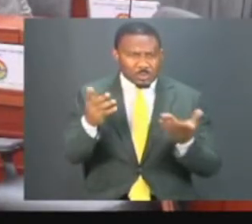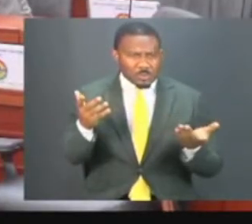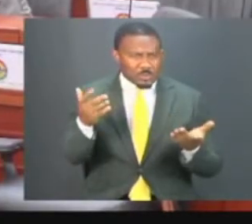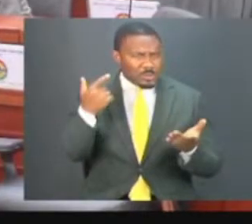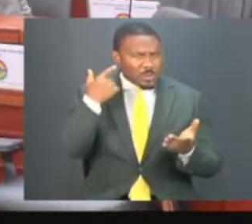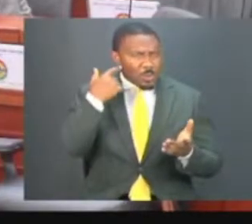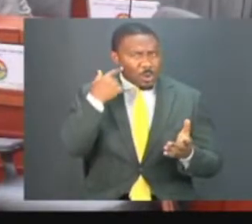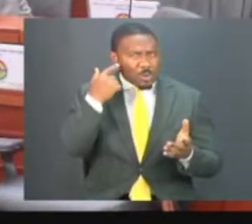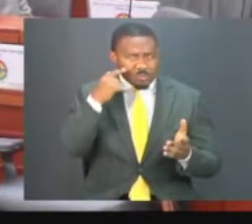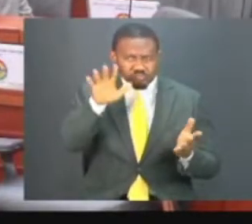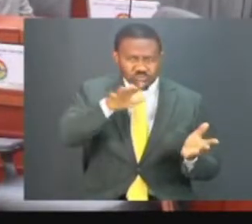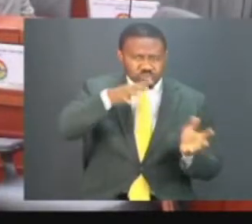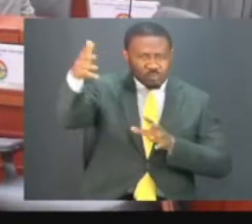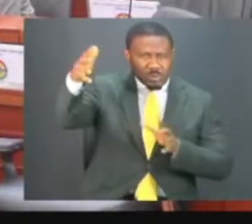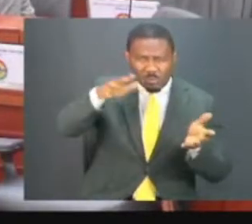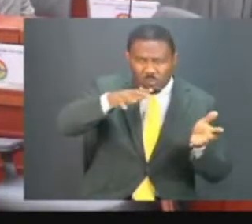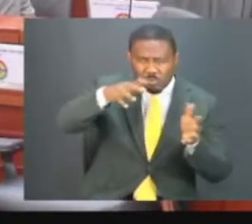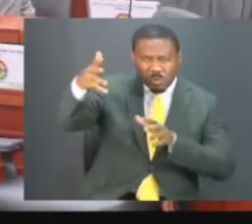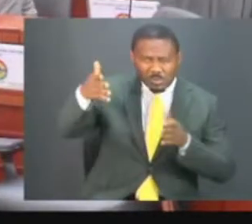House.